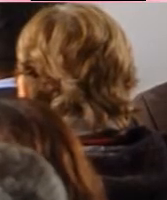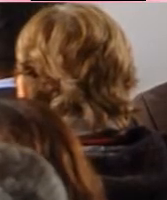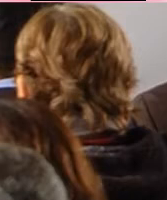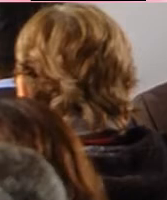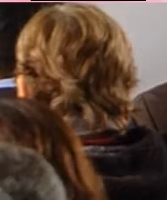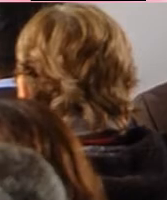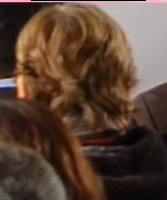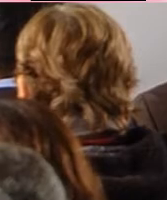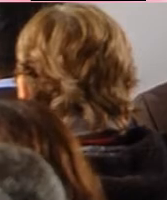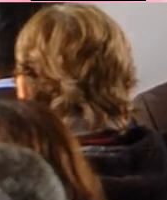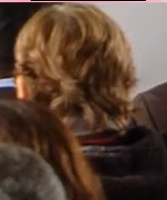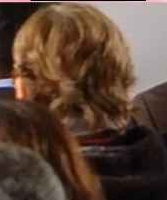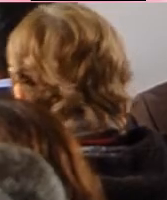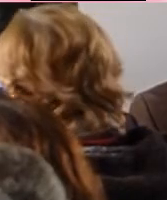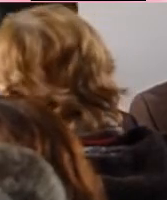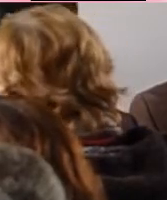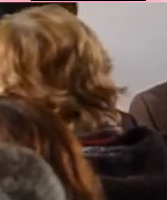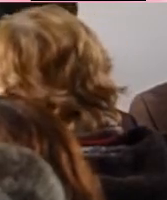businesses,